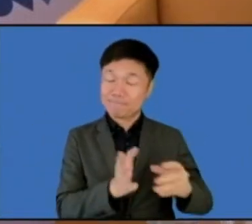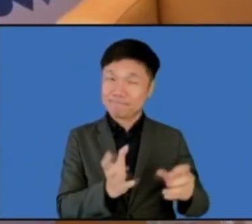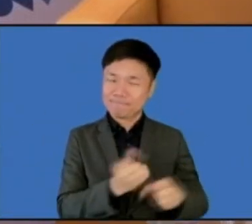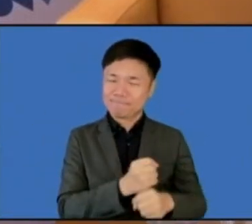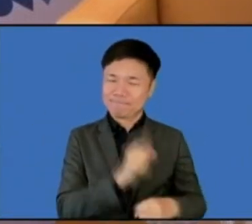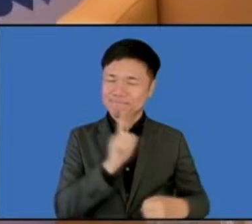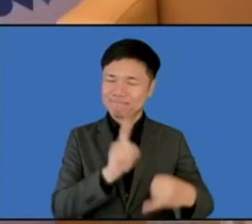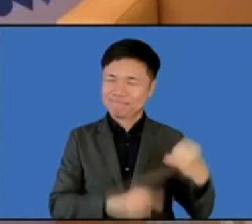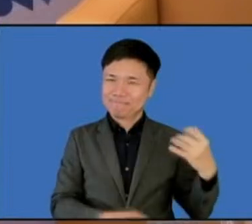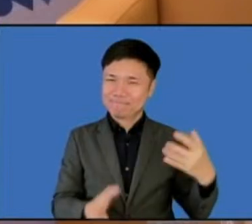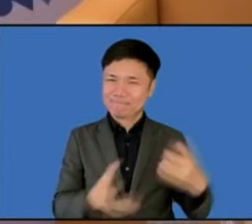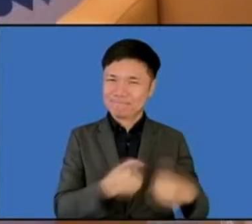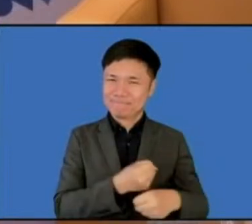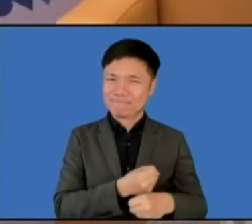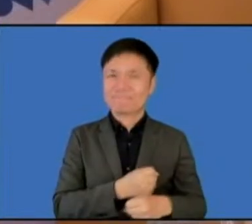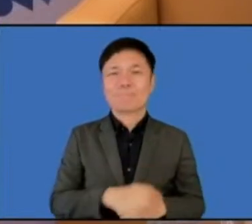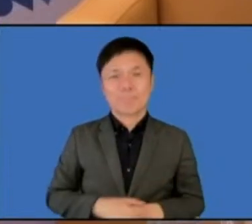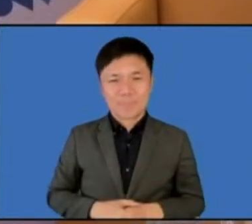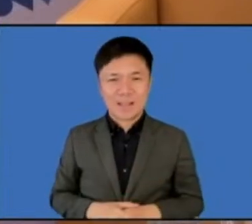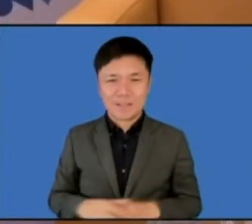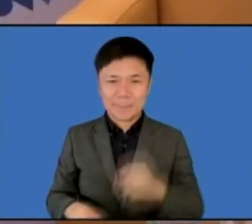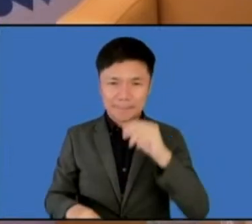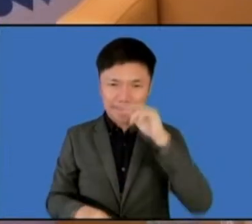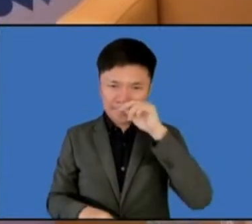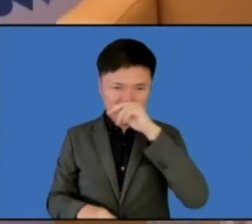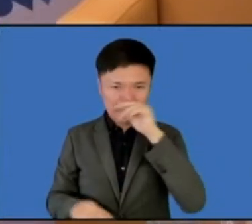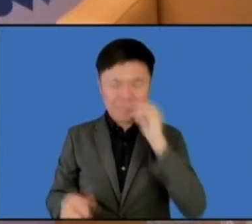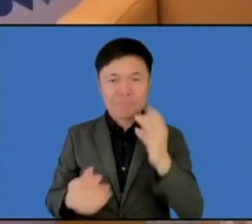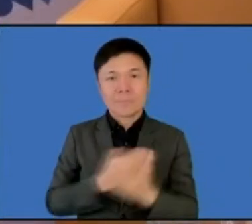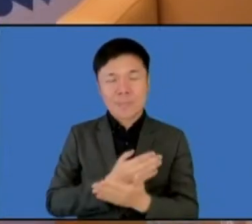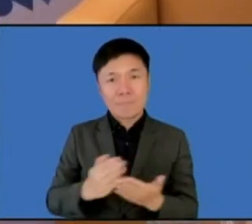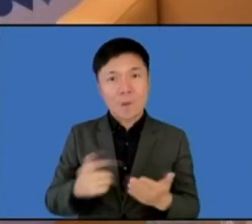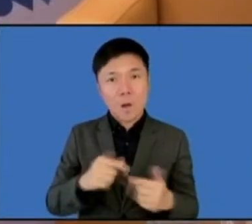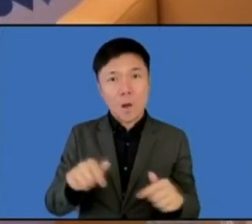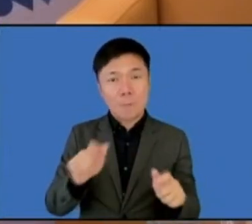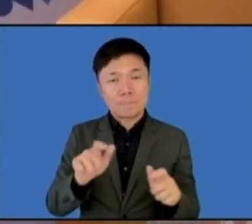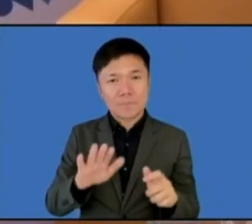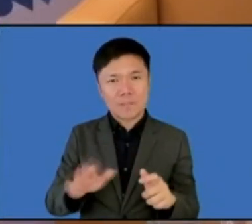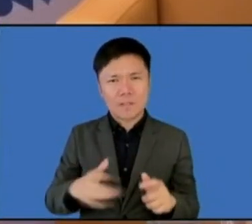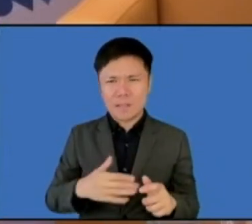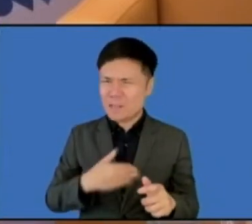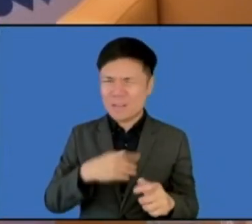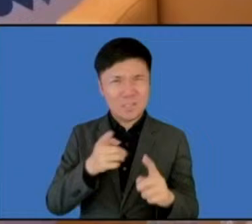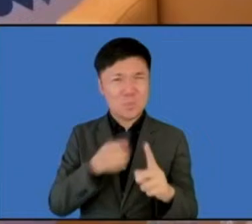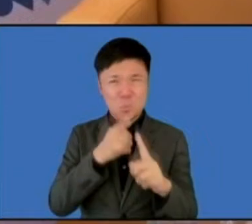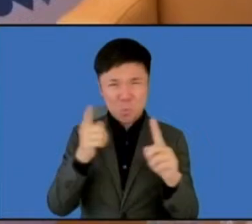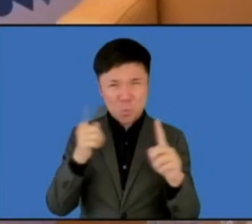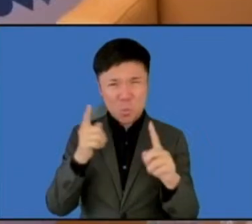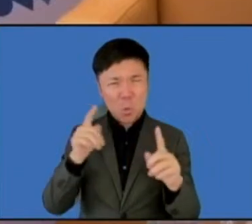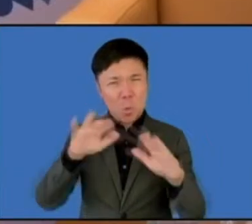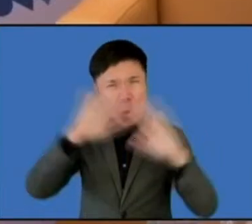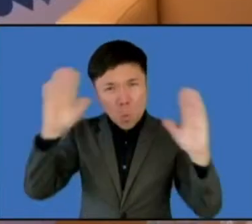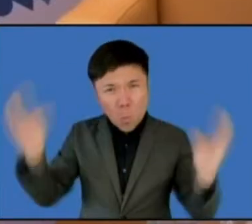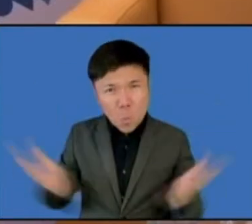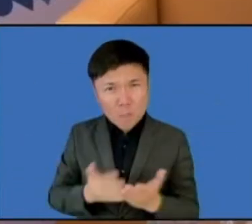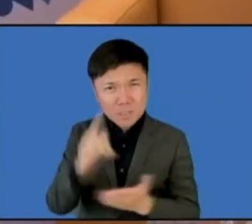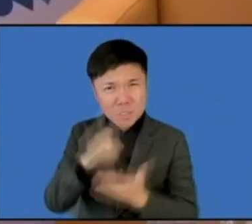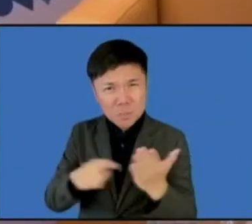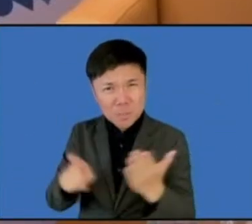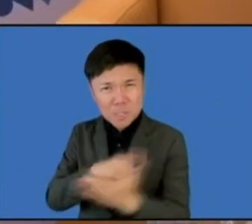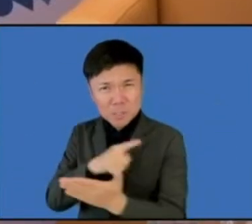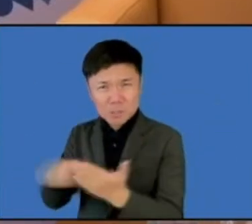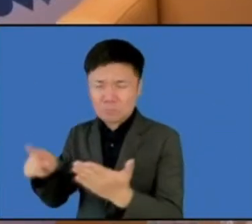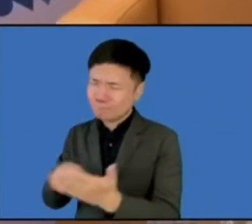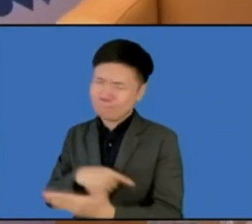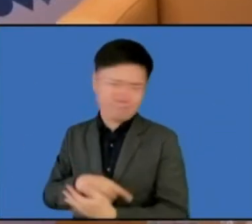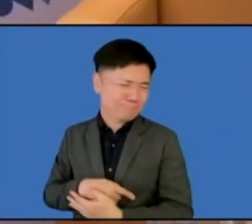All of us have our work cut out. Because in truth, it is unlikely that we can ever build a world without discrimination whatsoever. Zero